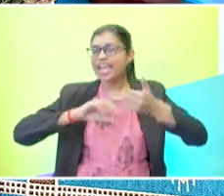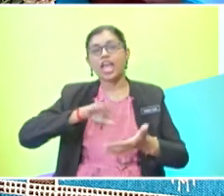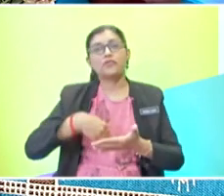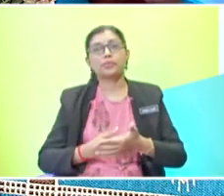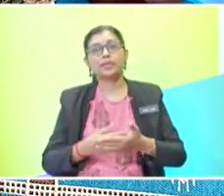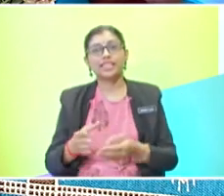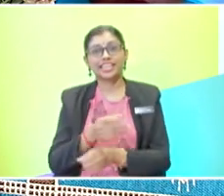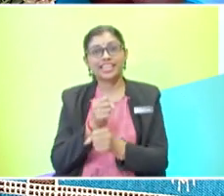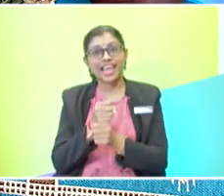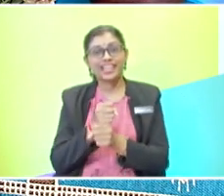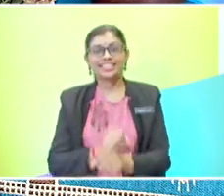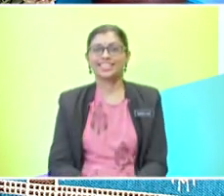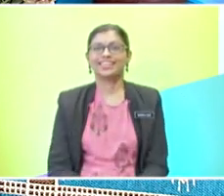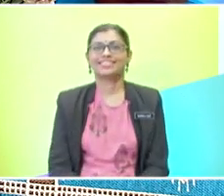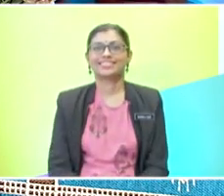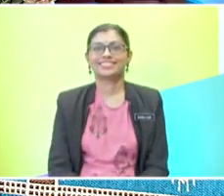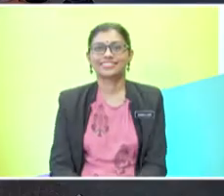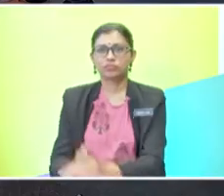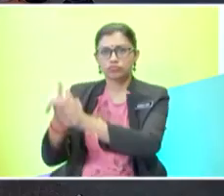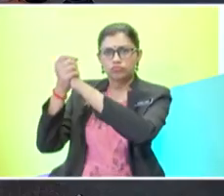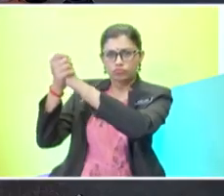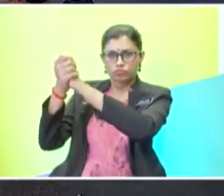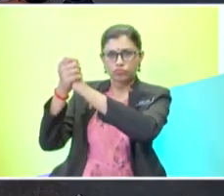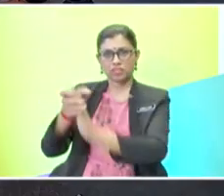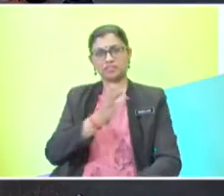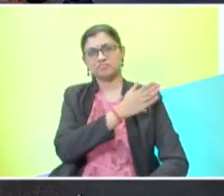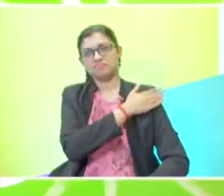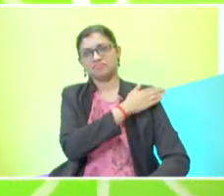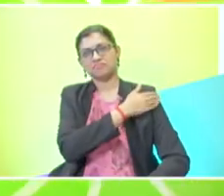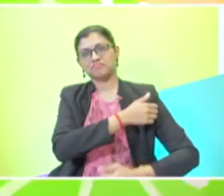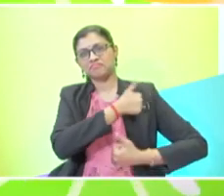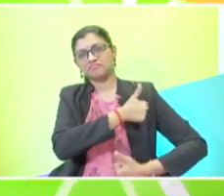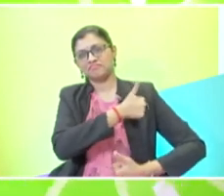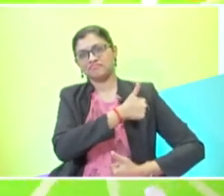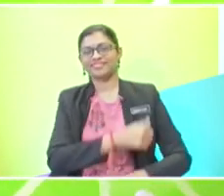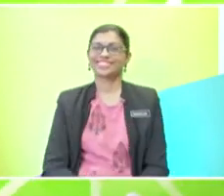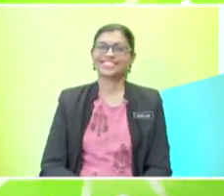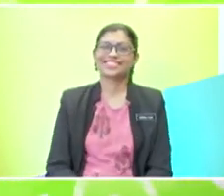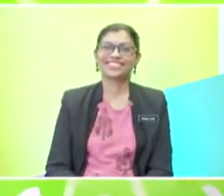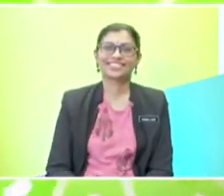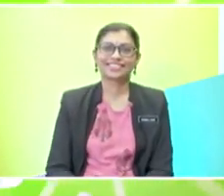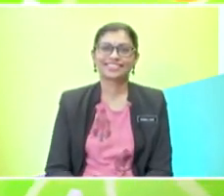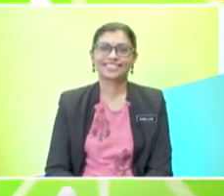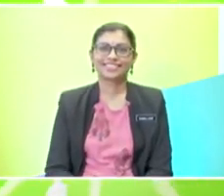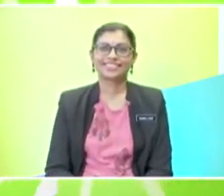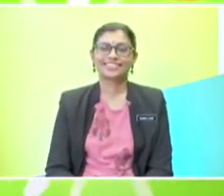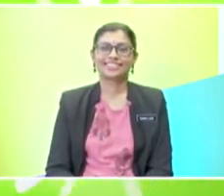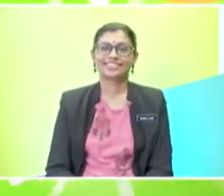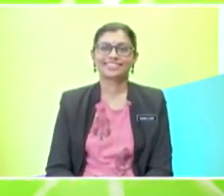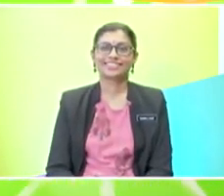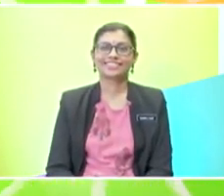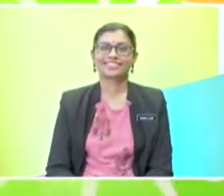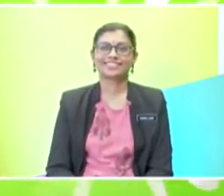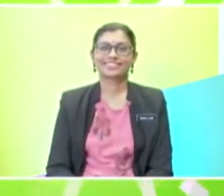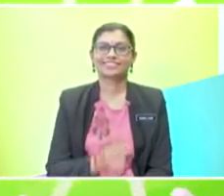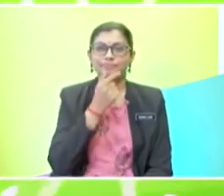Yay! Good, well done. Well done, everyone. Give a tap to your shoulders. Come on, give a tap to your shoulders. All right, show some happiness on your